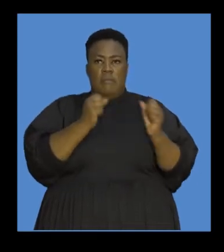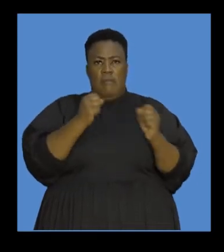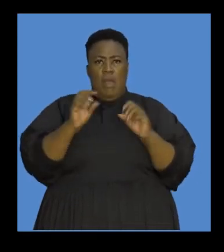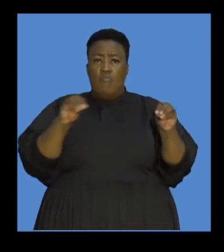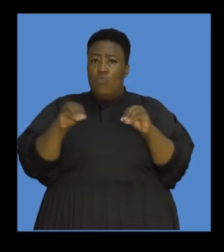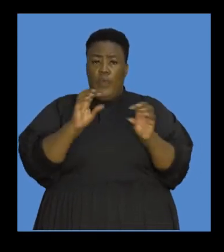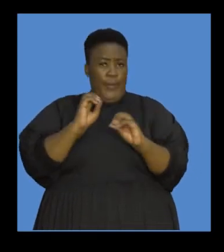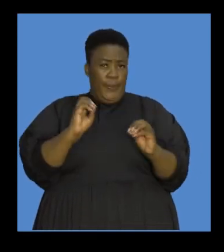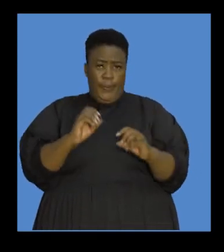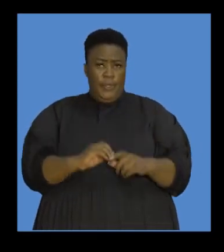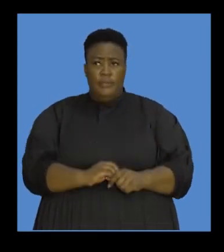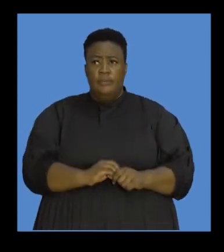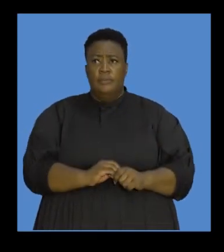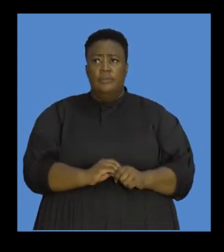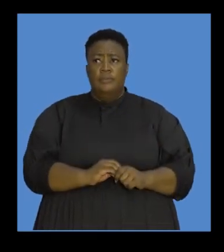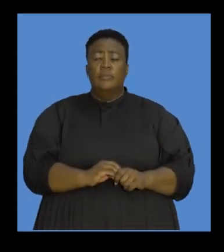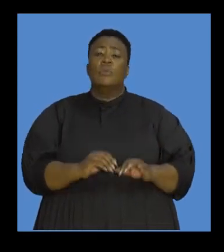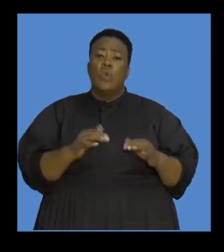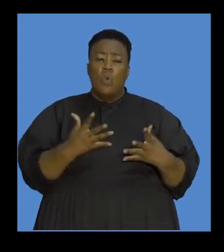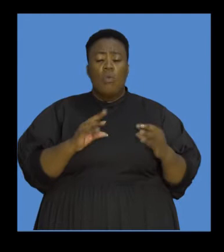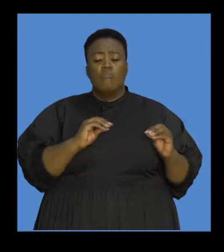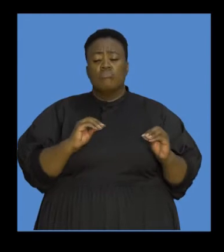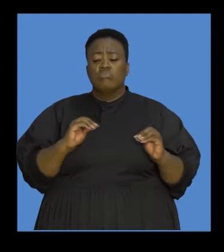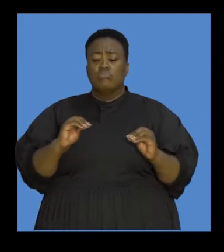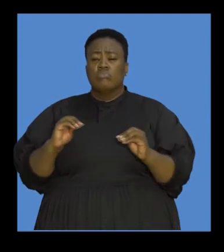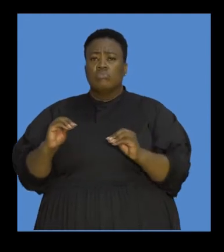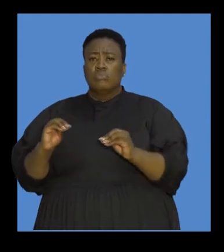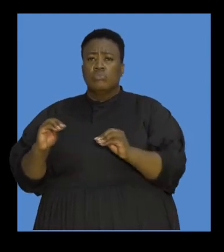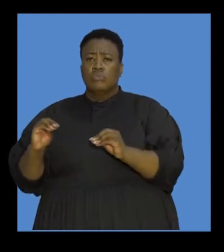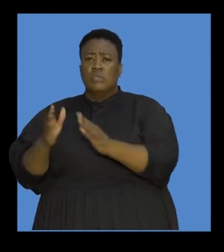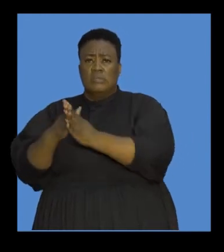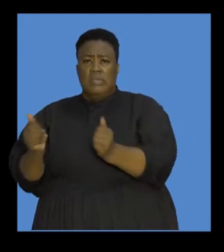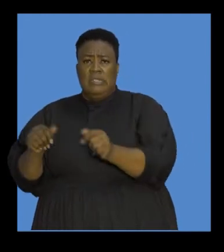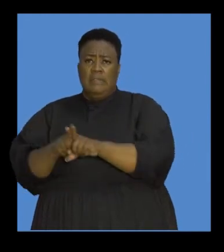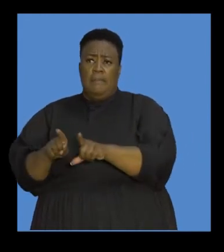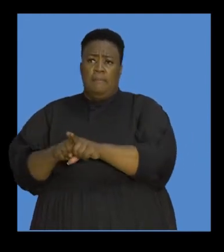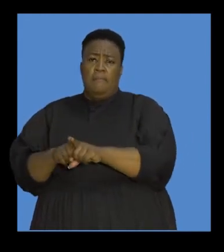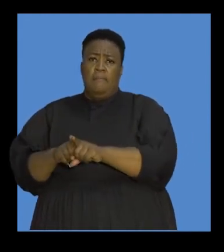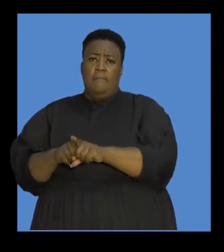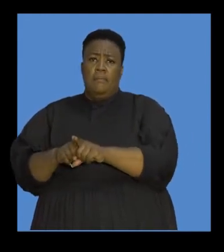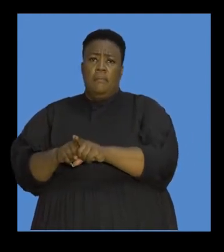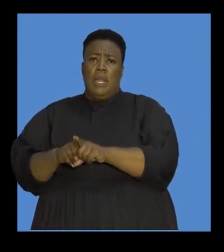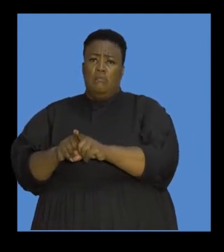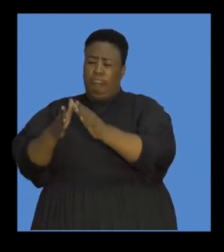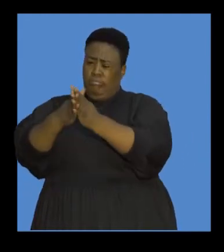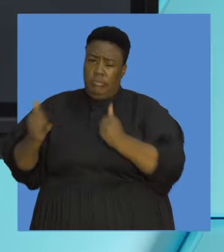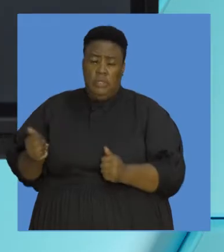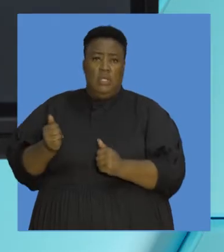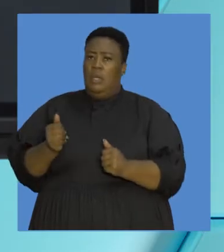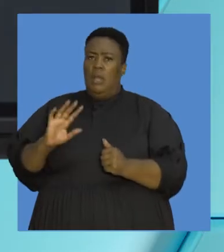stationary or it's moving at constant velocity. No